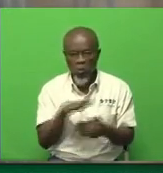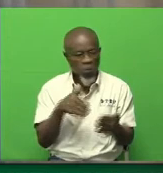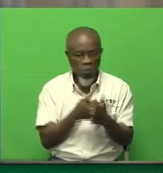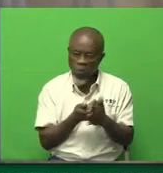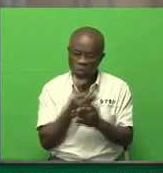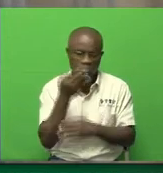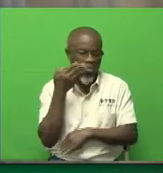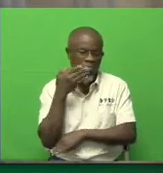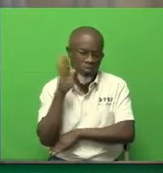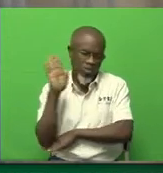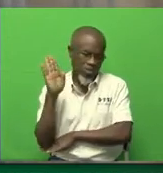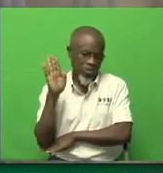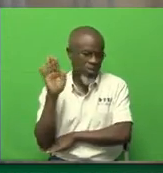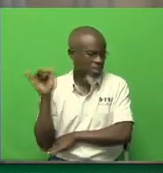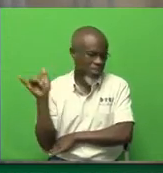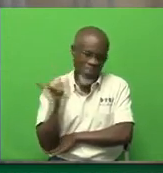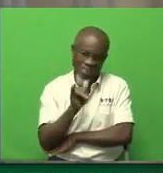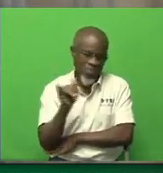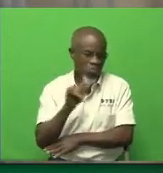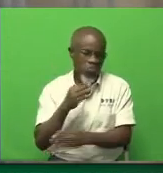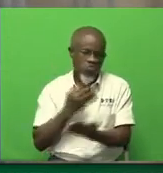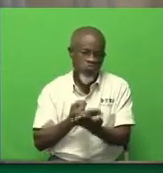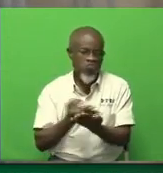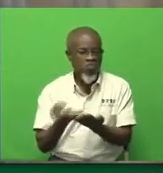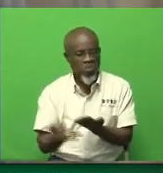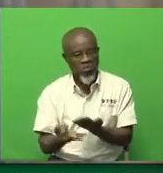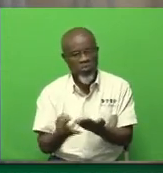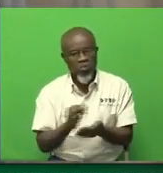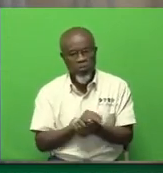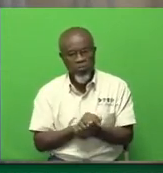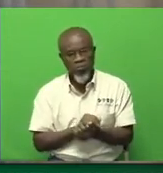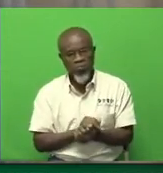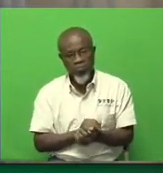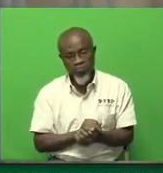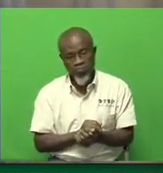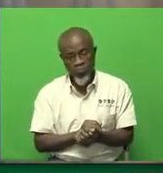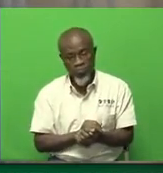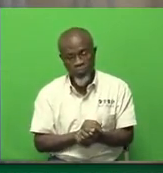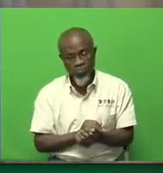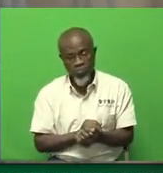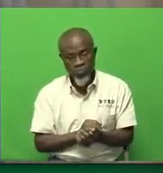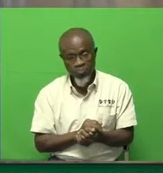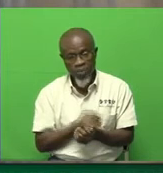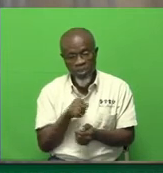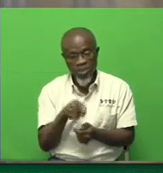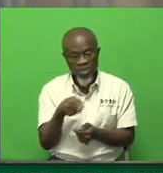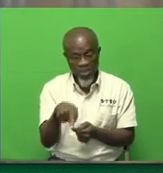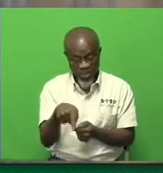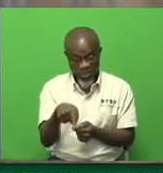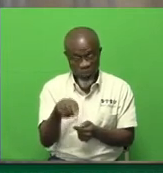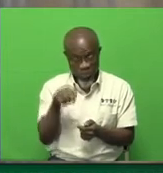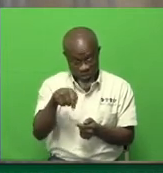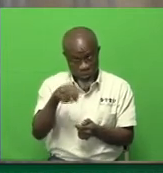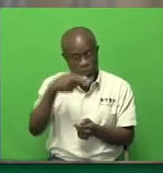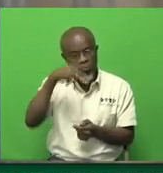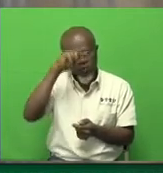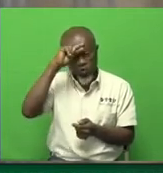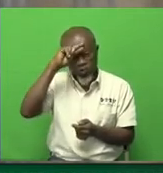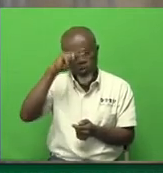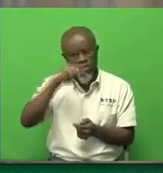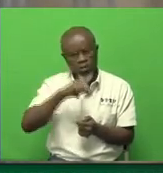we come to the manufacturing tax credit again I think this is nonsense if I may use that word nonsense no one